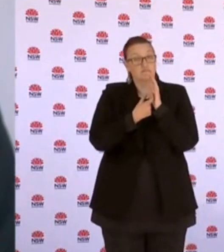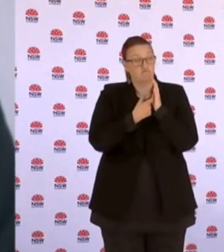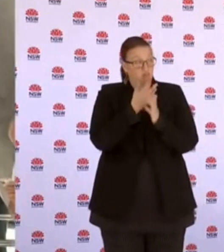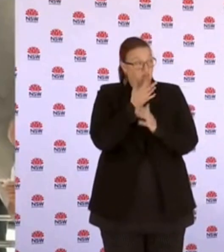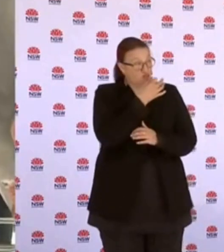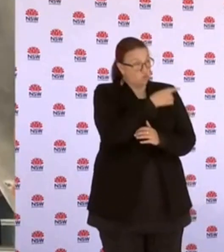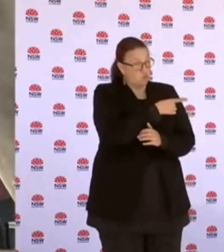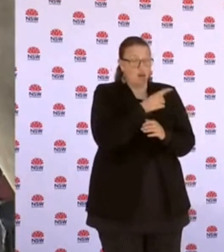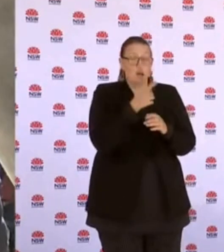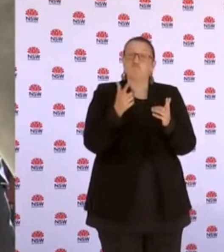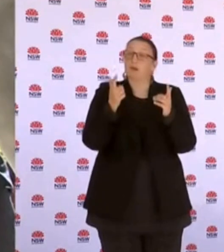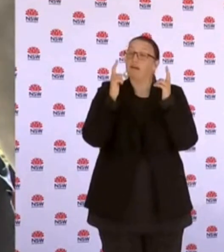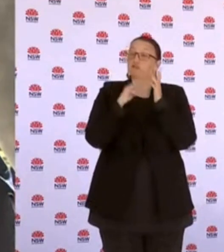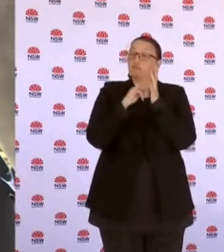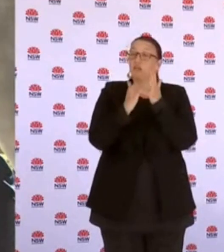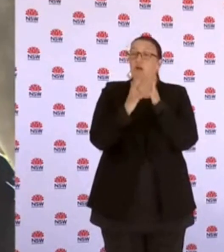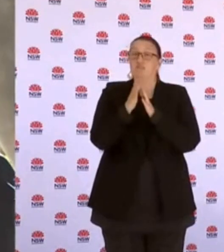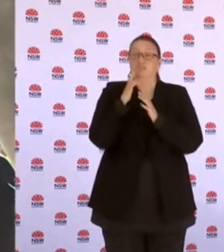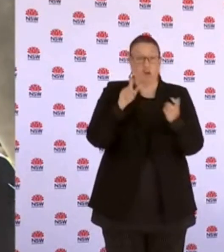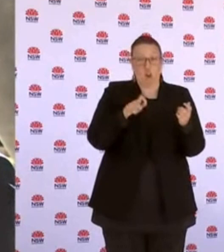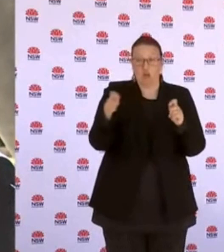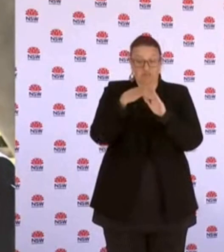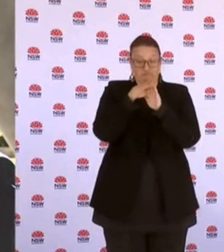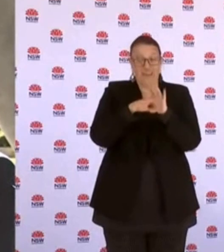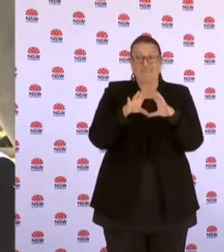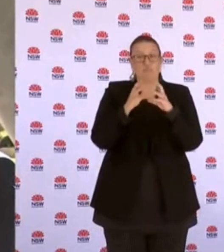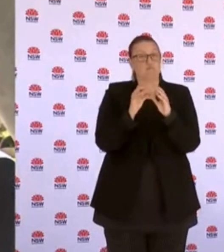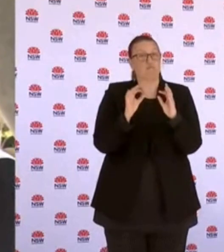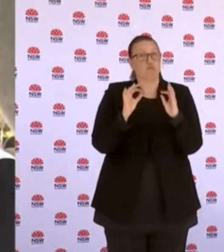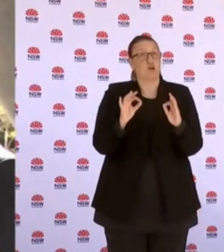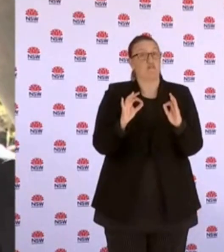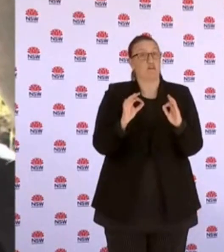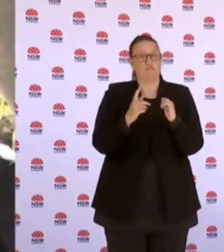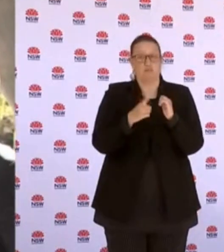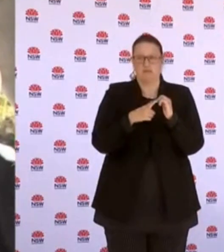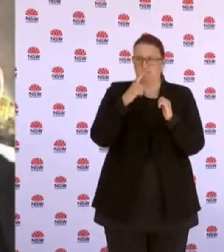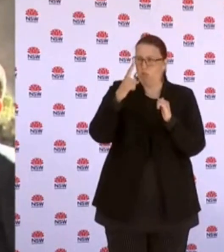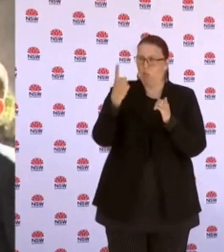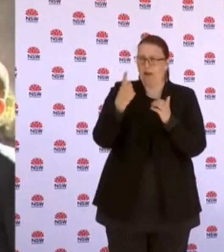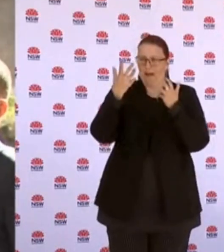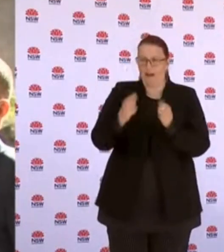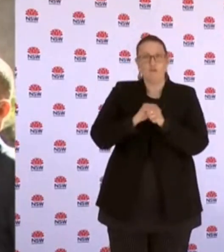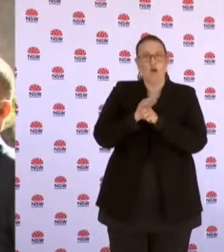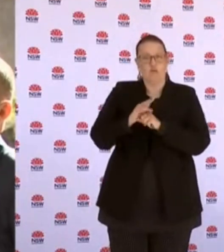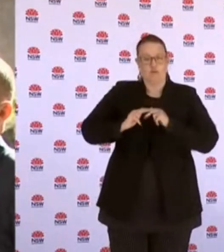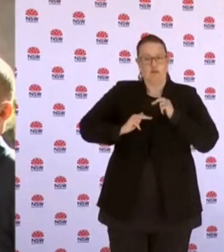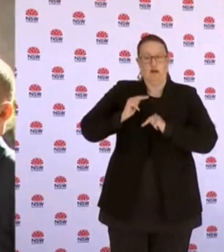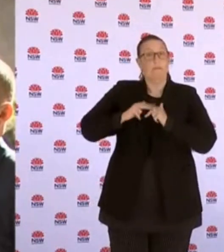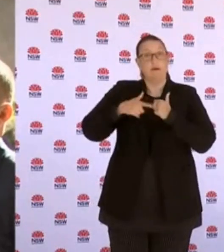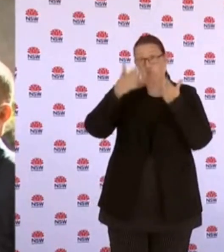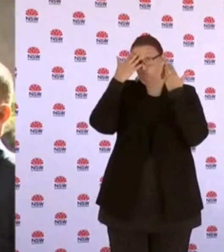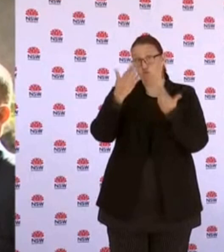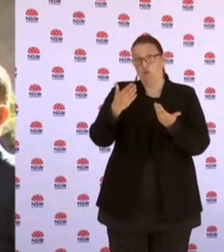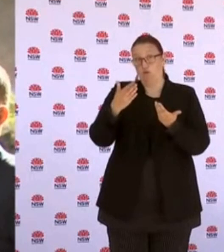the right ones, but we aren't seeing the number of people infectious in the community. Those numbers aren't going down. So can you just talk us through what is the health advice